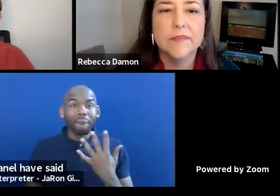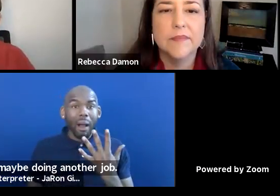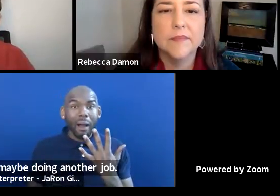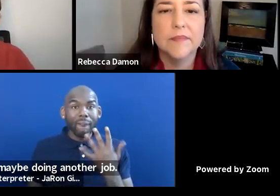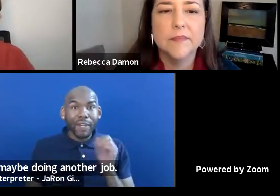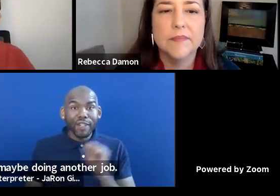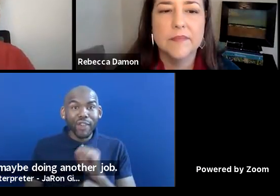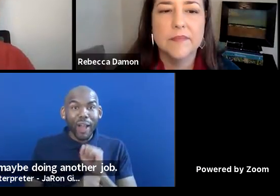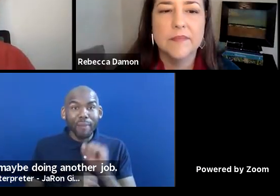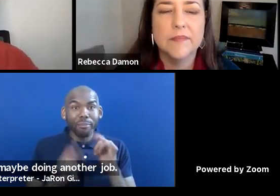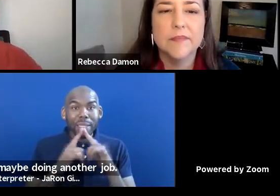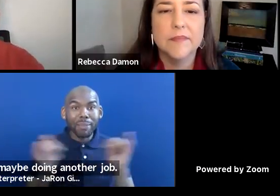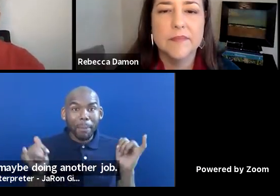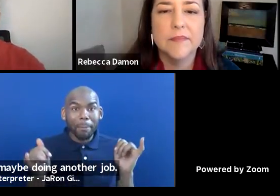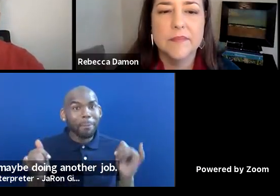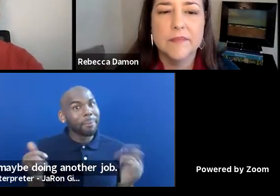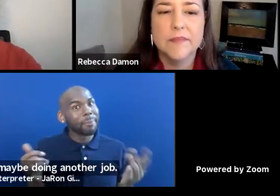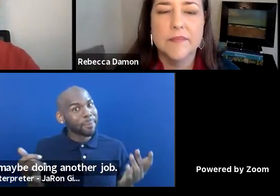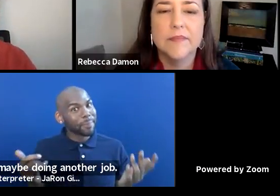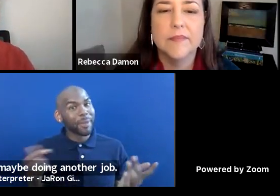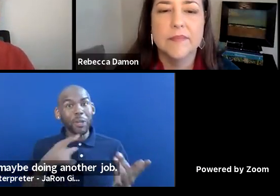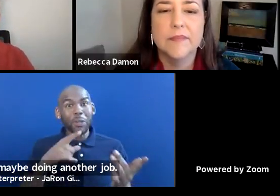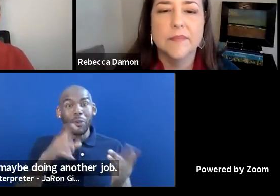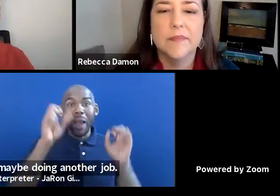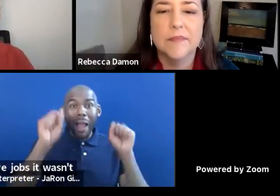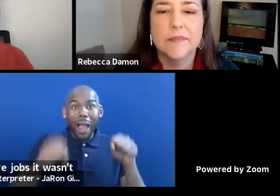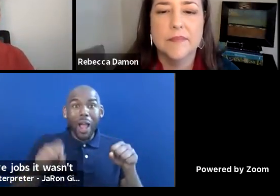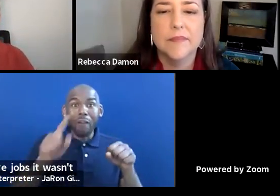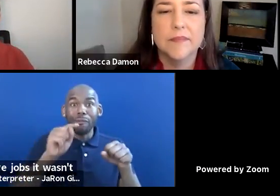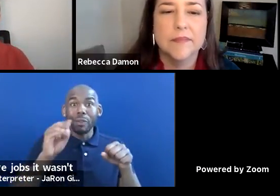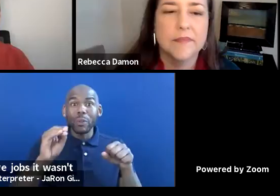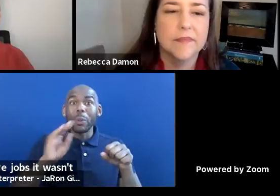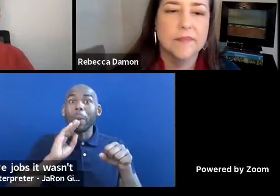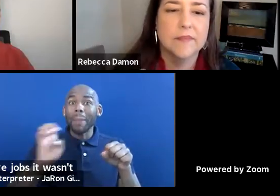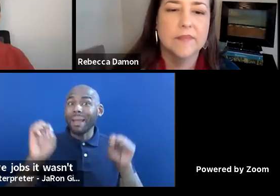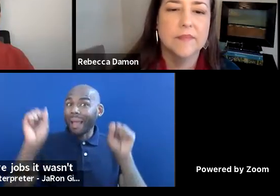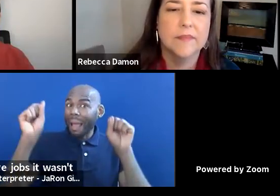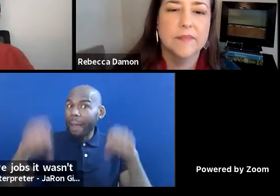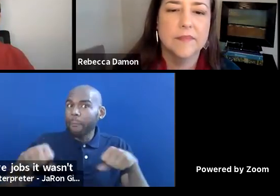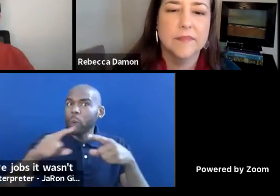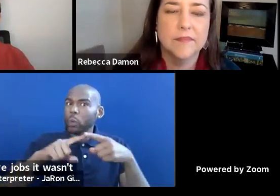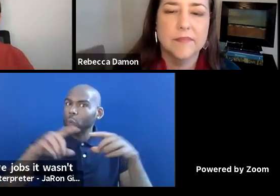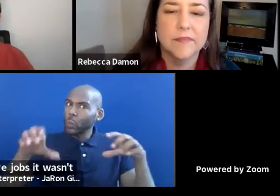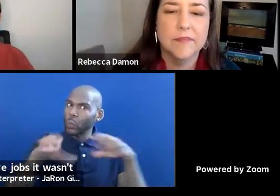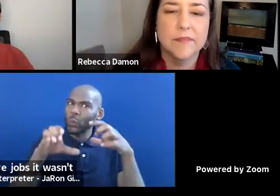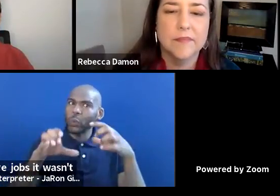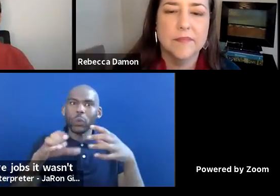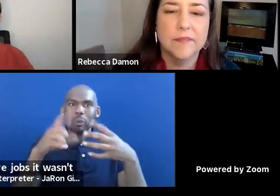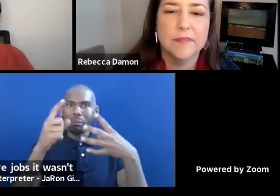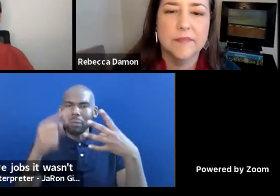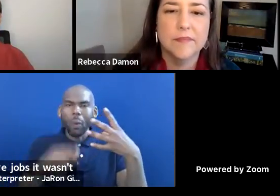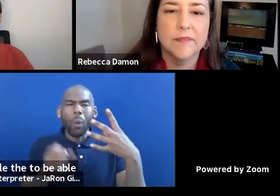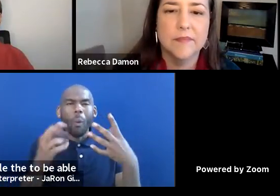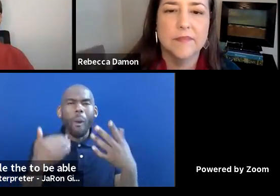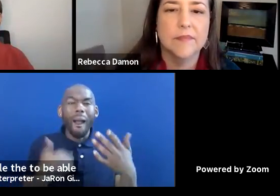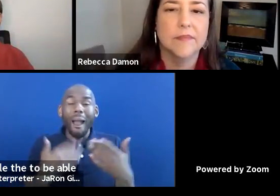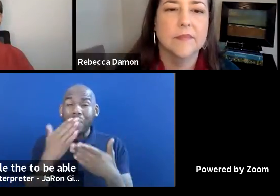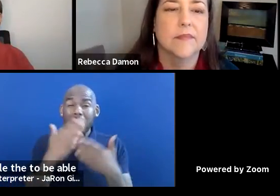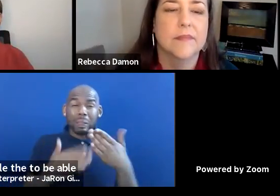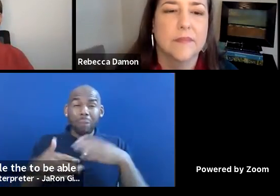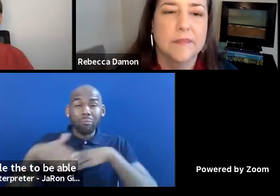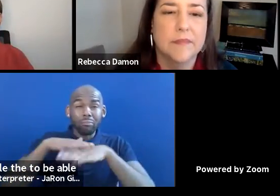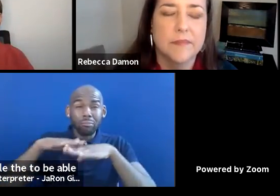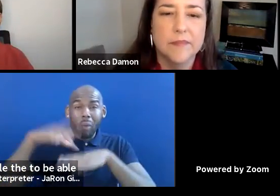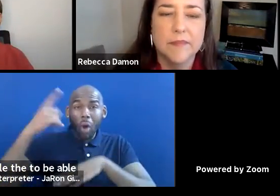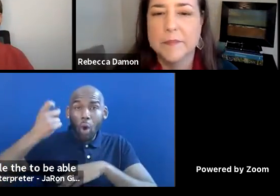time. So be able to do all of those jobs, or at least like have some type of understanding about what